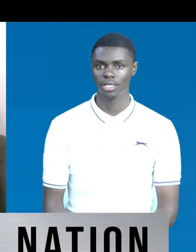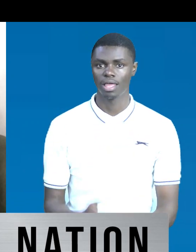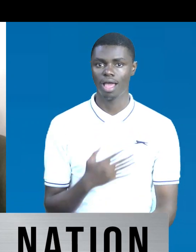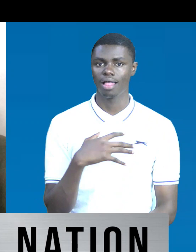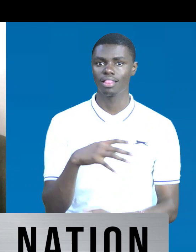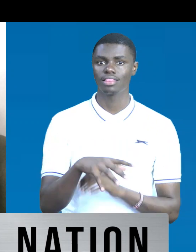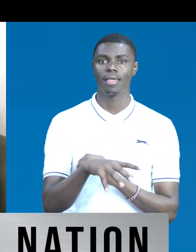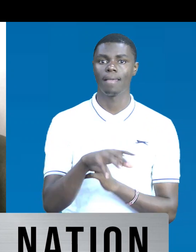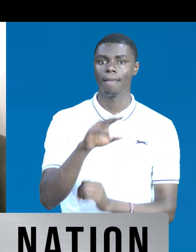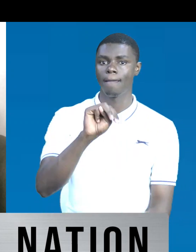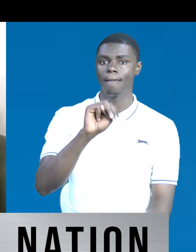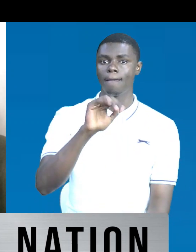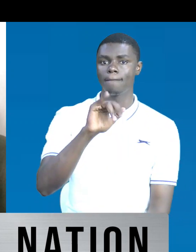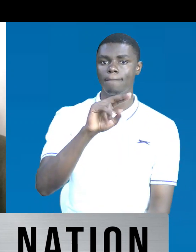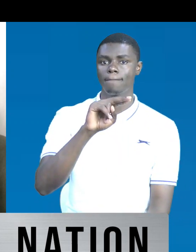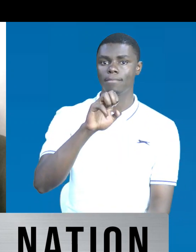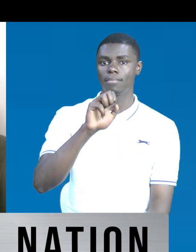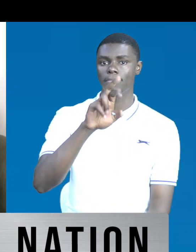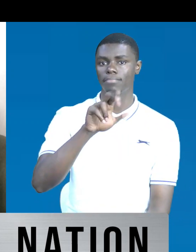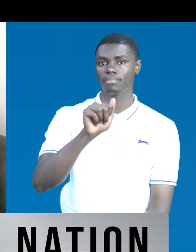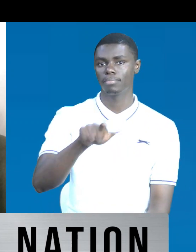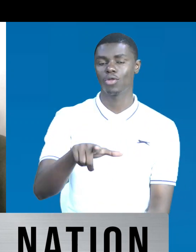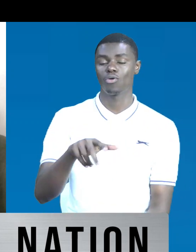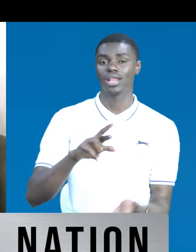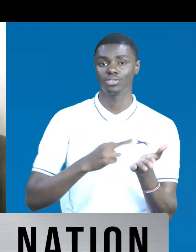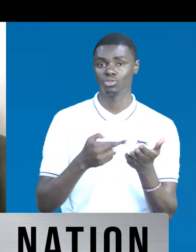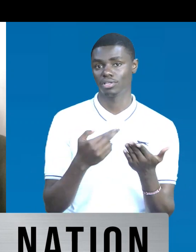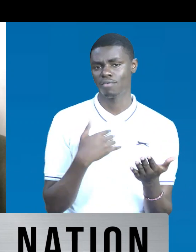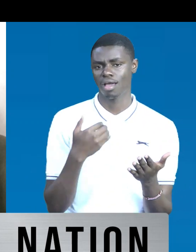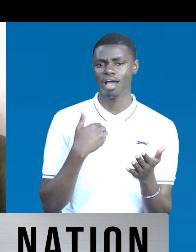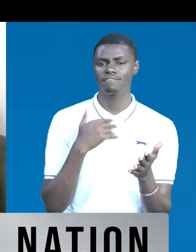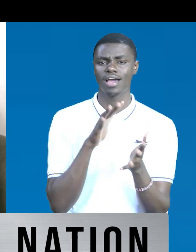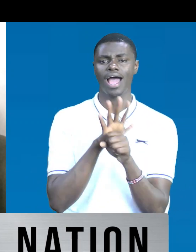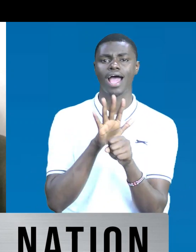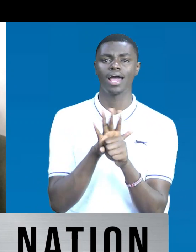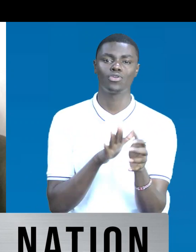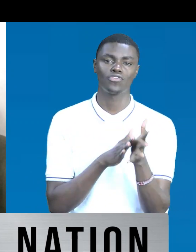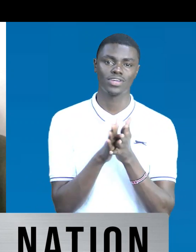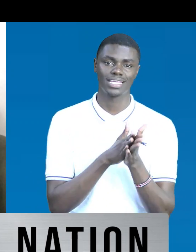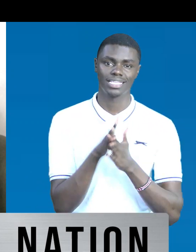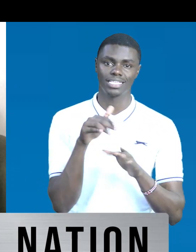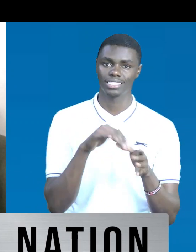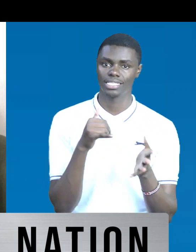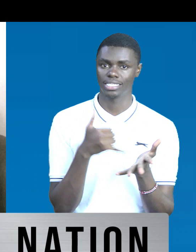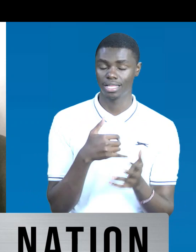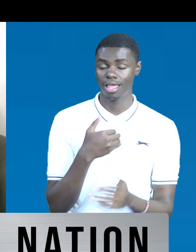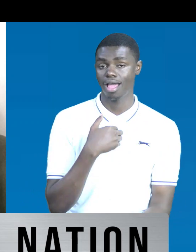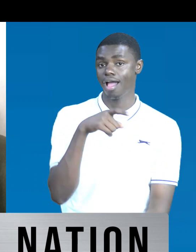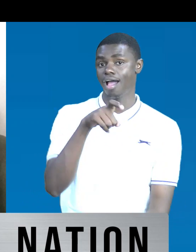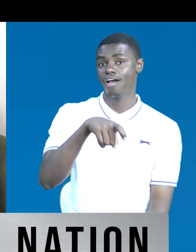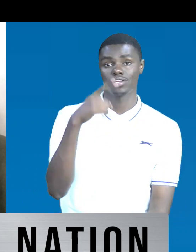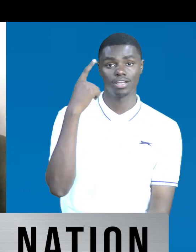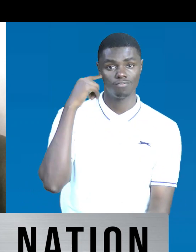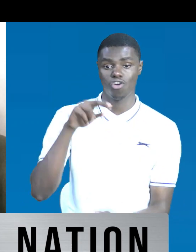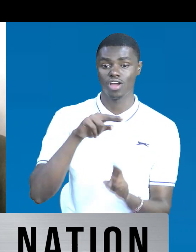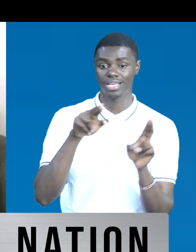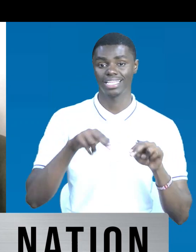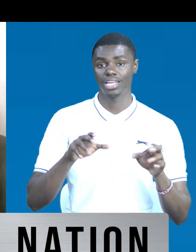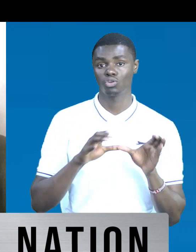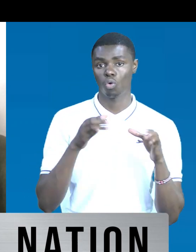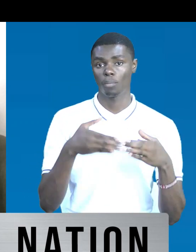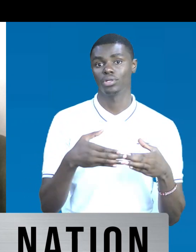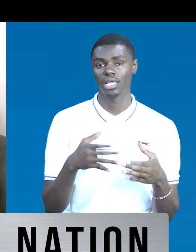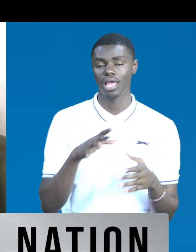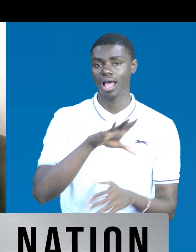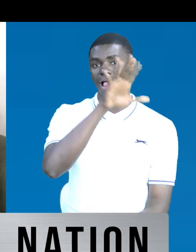mineral resources that it has, there's a lot of interest in it, and there is need for the international community and for